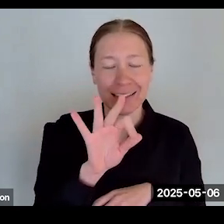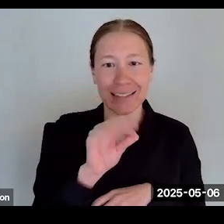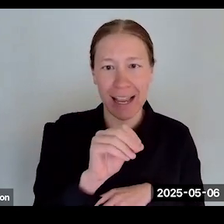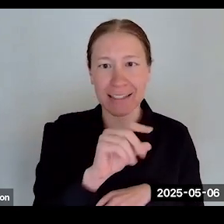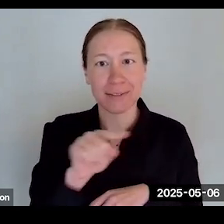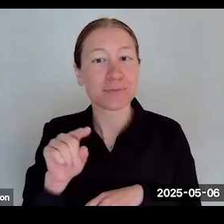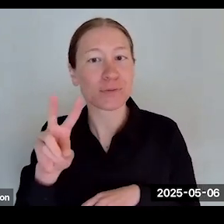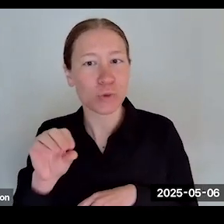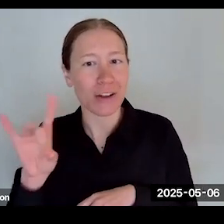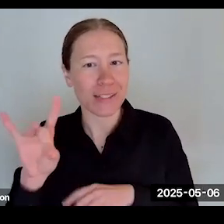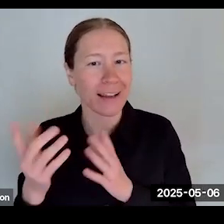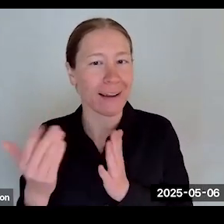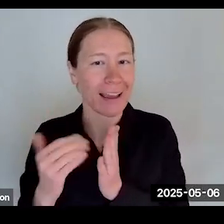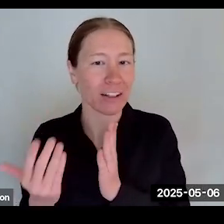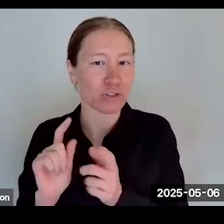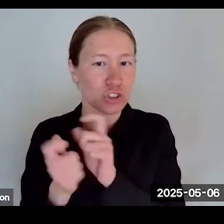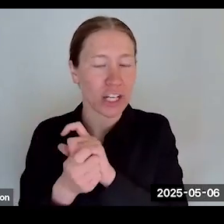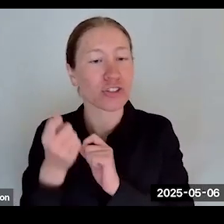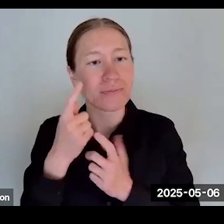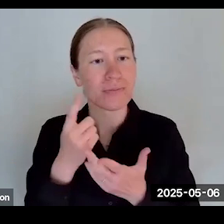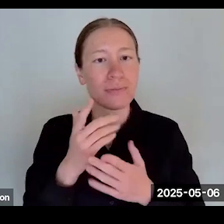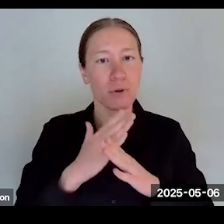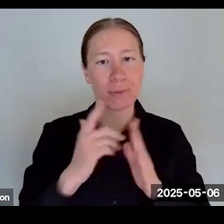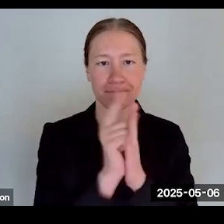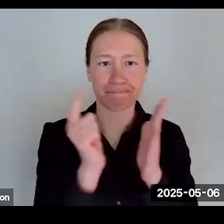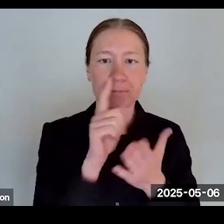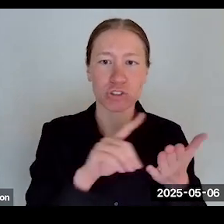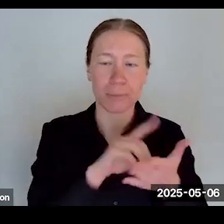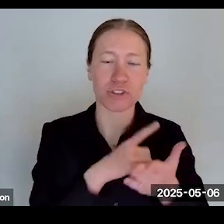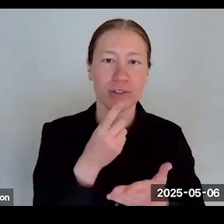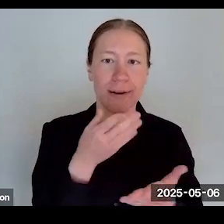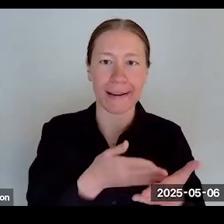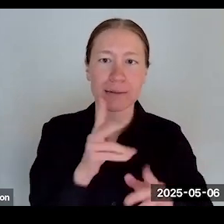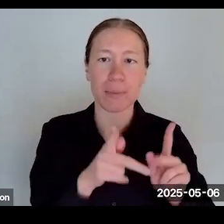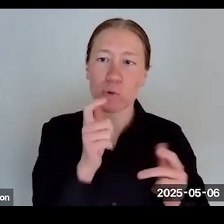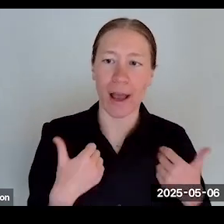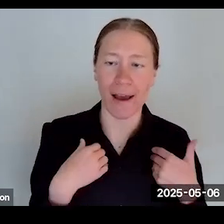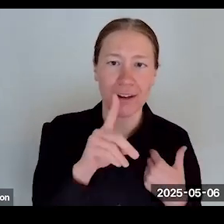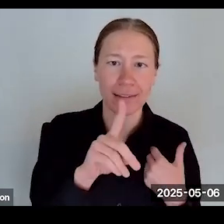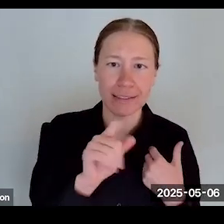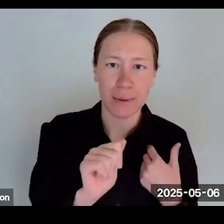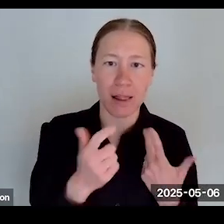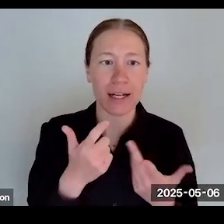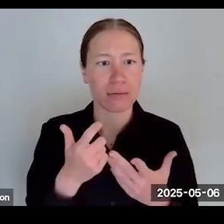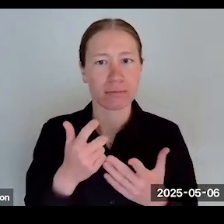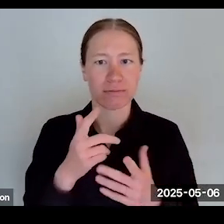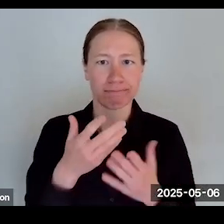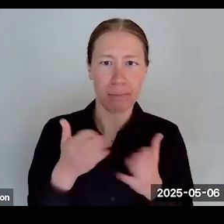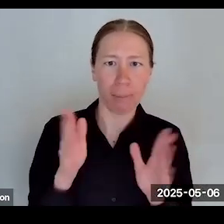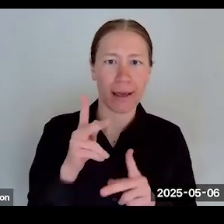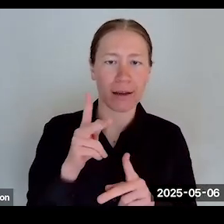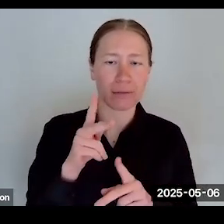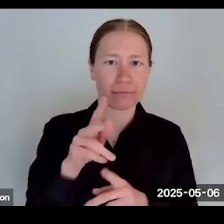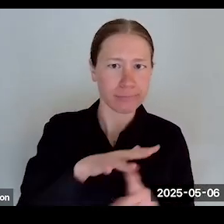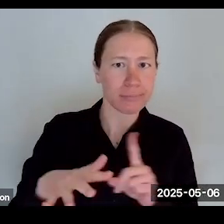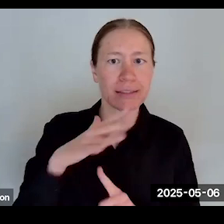prohibits discrimination against individuals with disabilities across various domains, like employment, places of public education, and